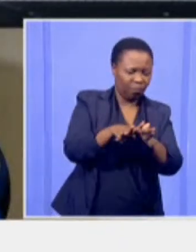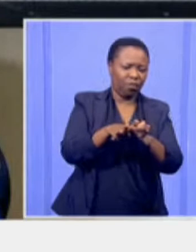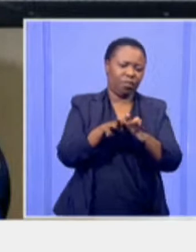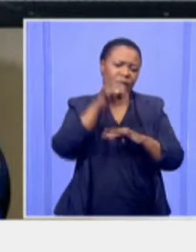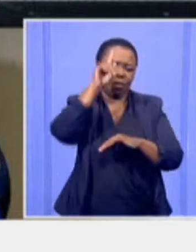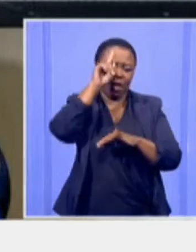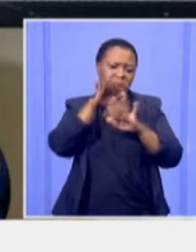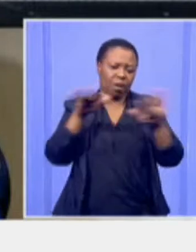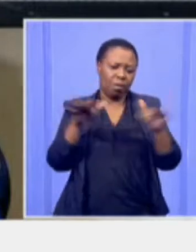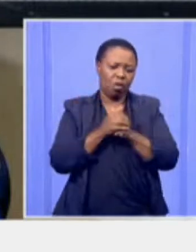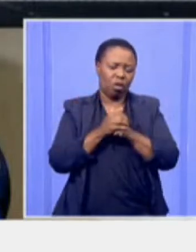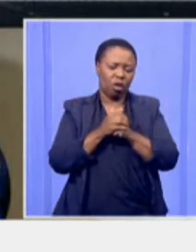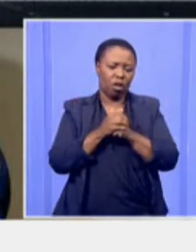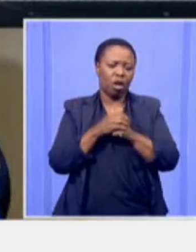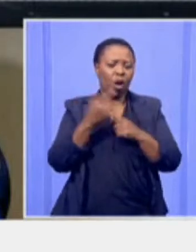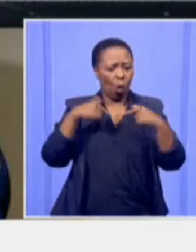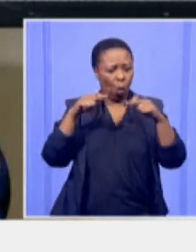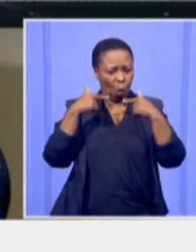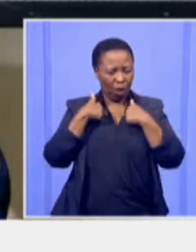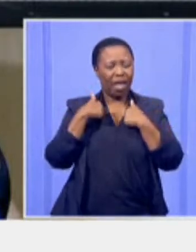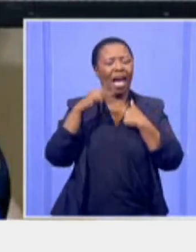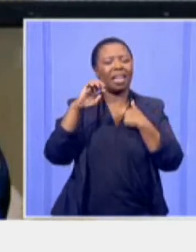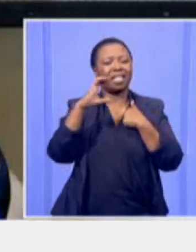hill as an SRC we are willing to die to.